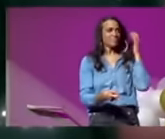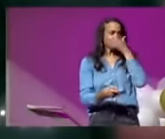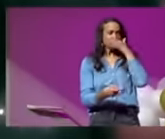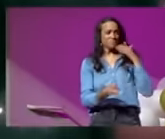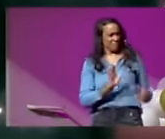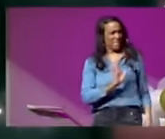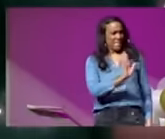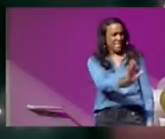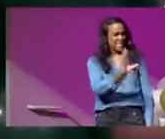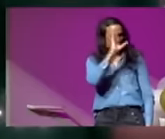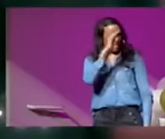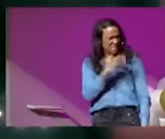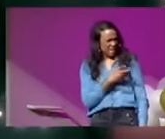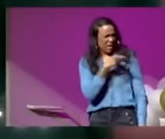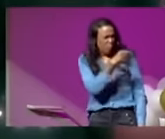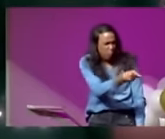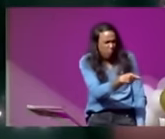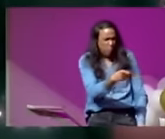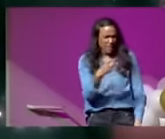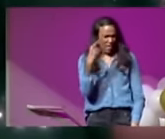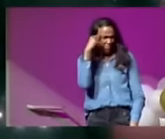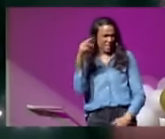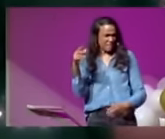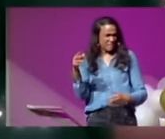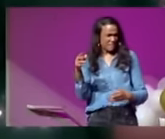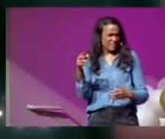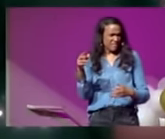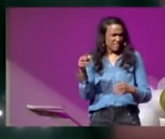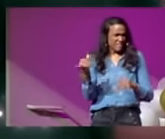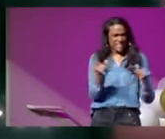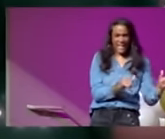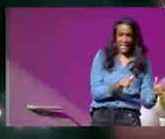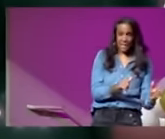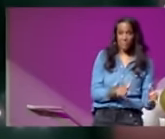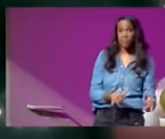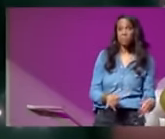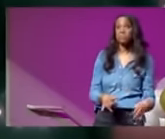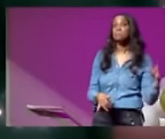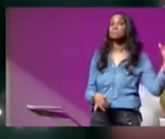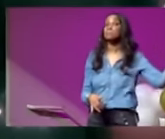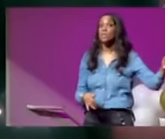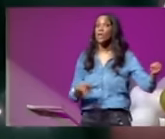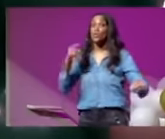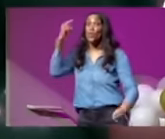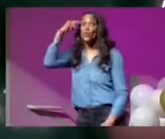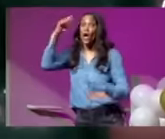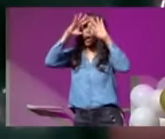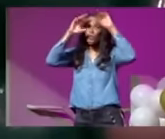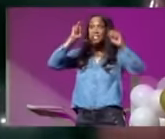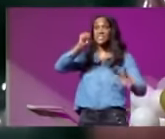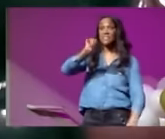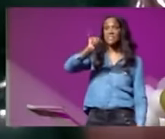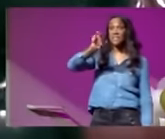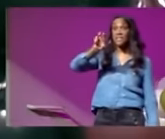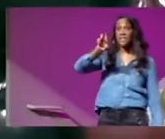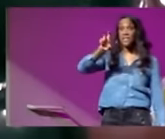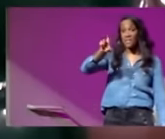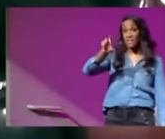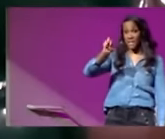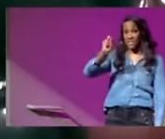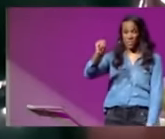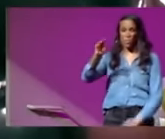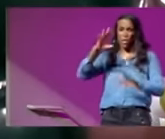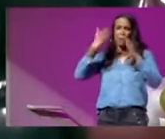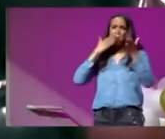I think I'll help you right now. We thought Nixon was bad with his southern strategy, but right after Nixon,